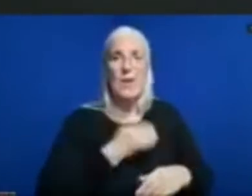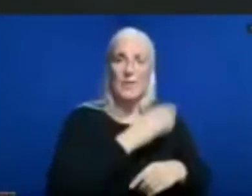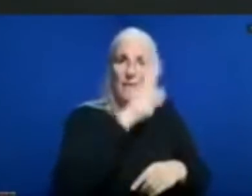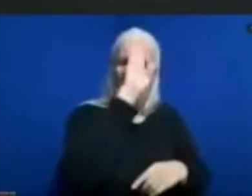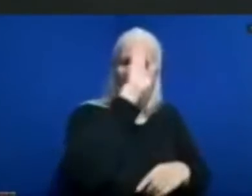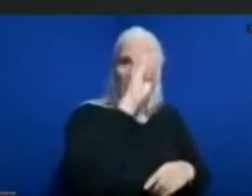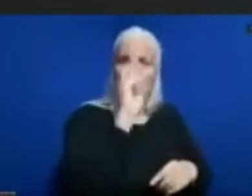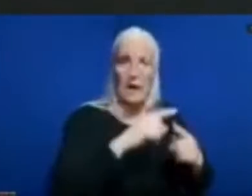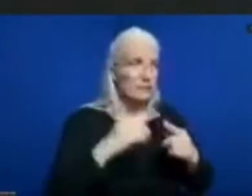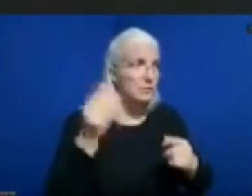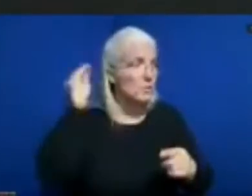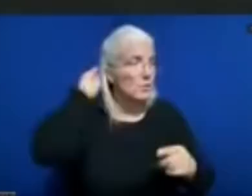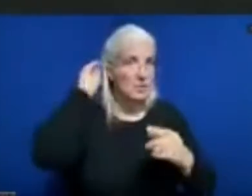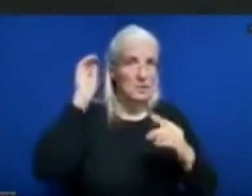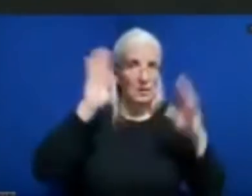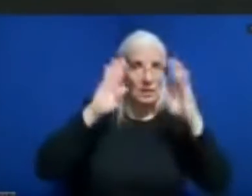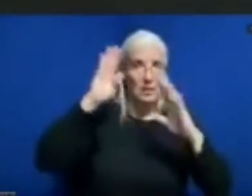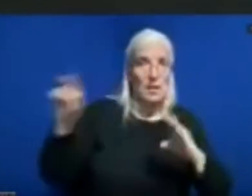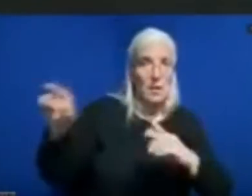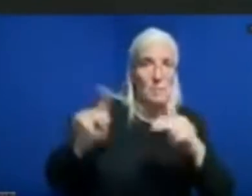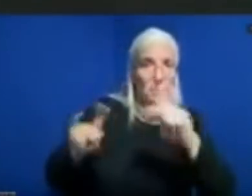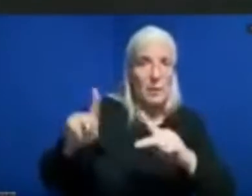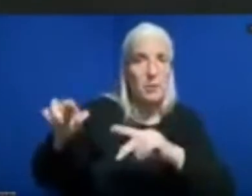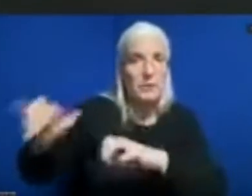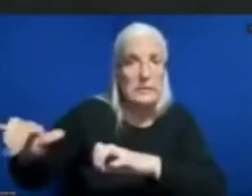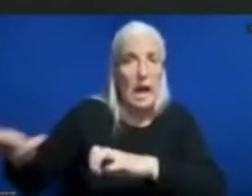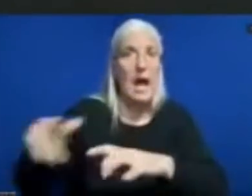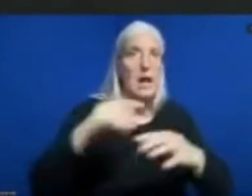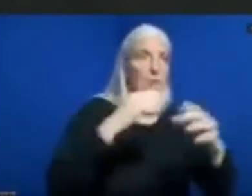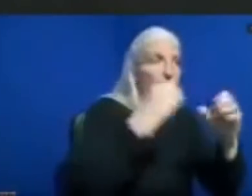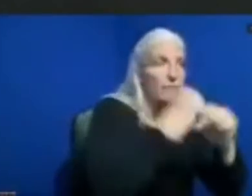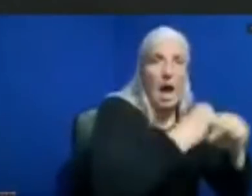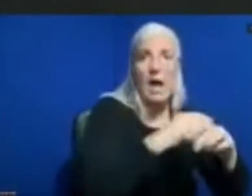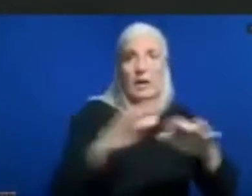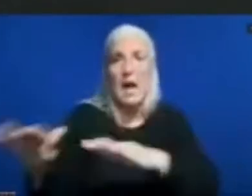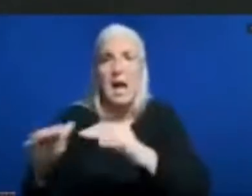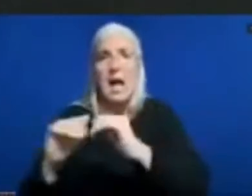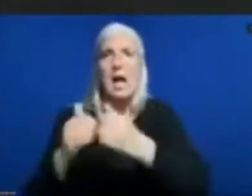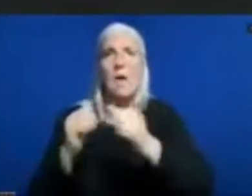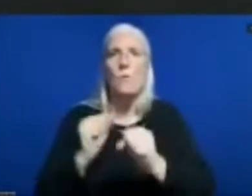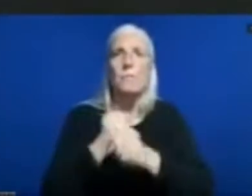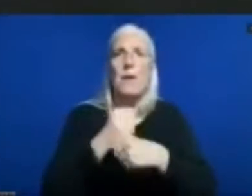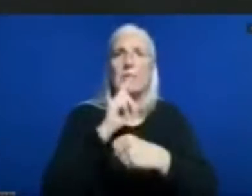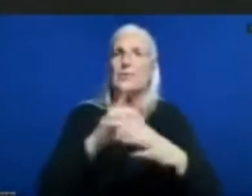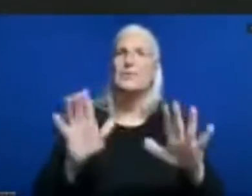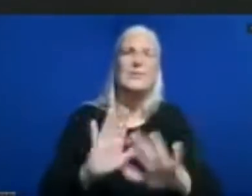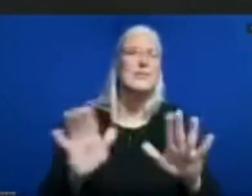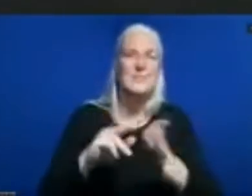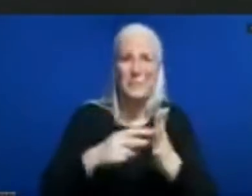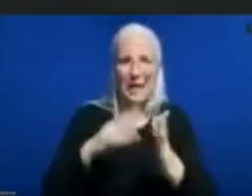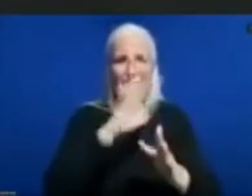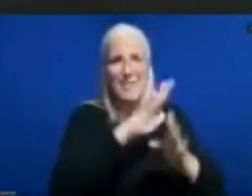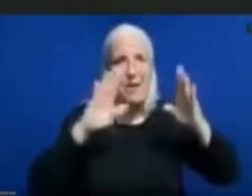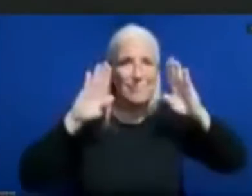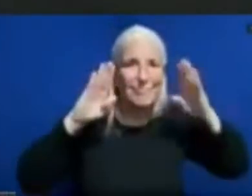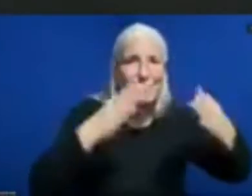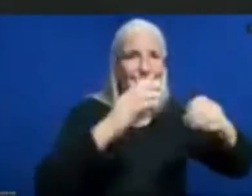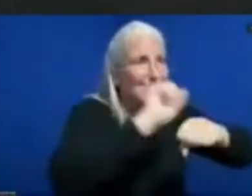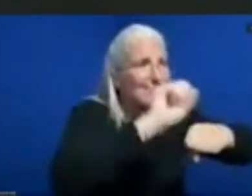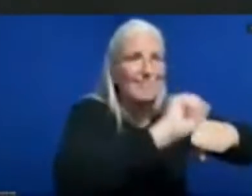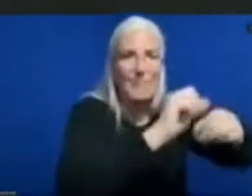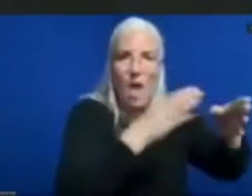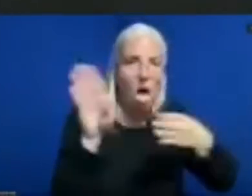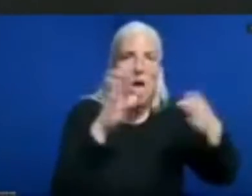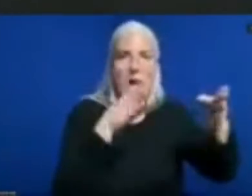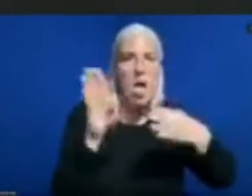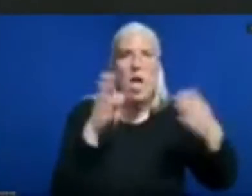us to repeatedly place our deputies and officers in danger to try to convince people repeatedly to leave because we don't